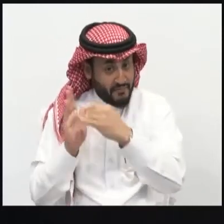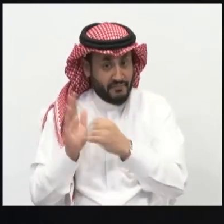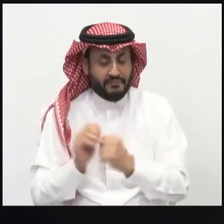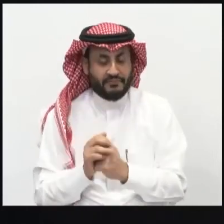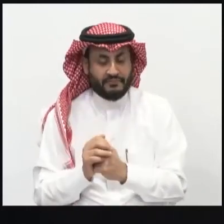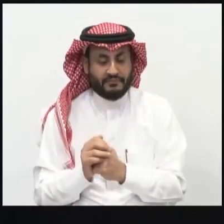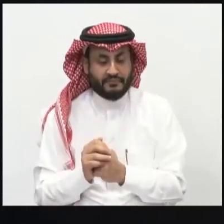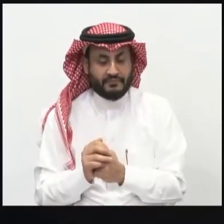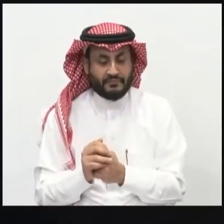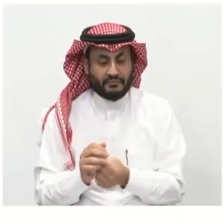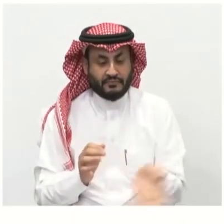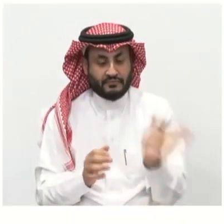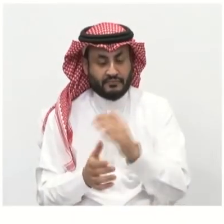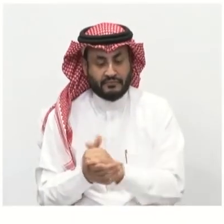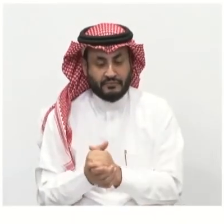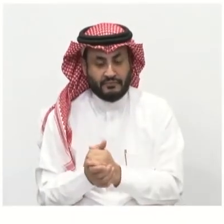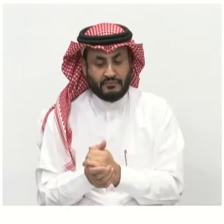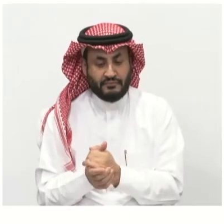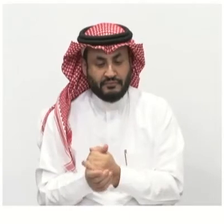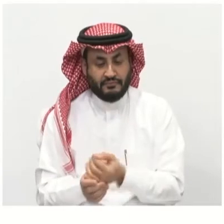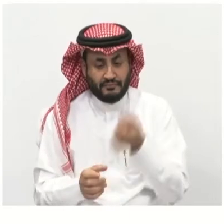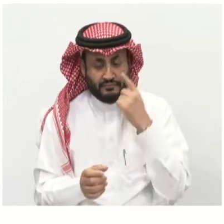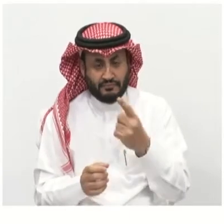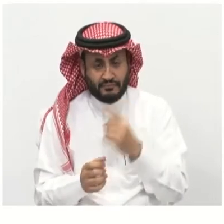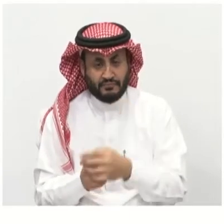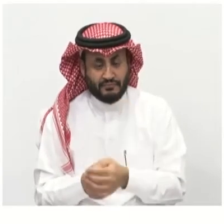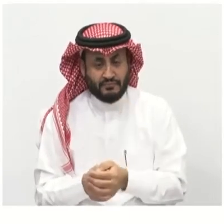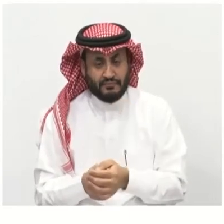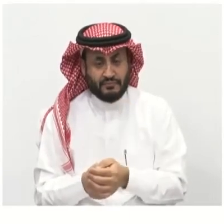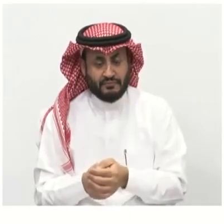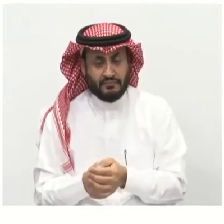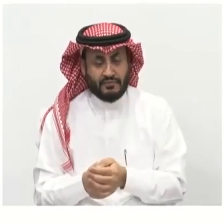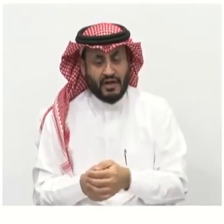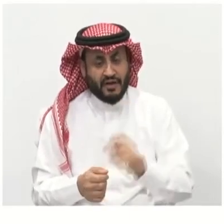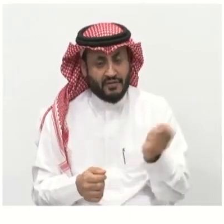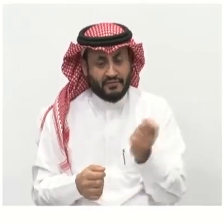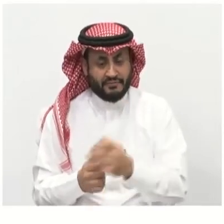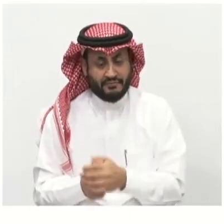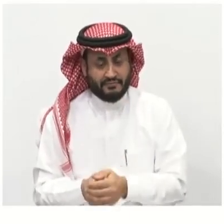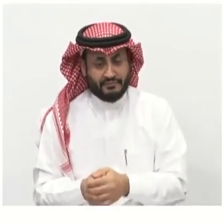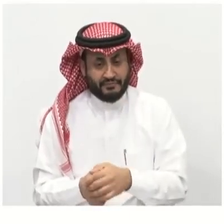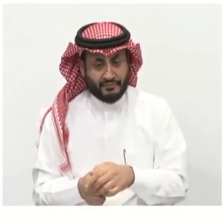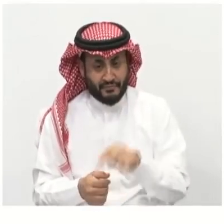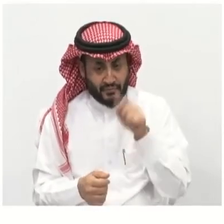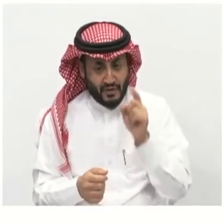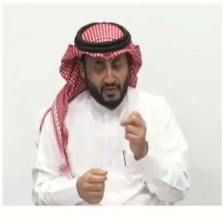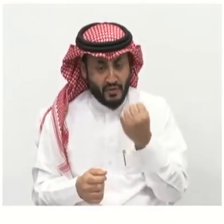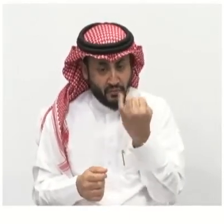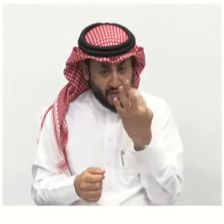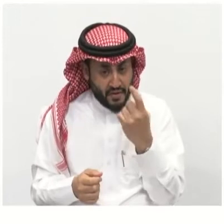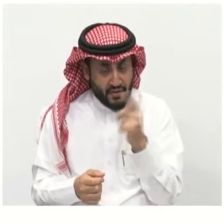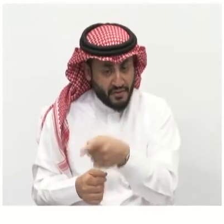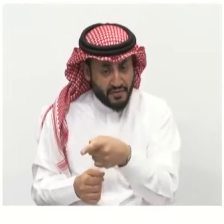Excellent. Okay, now let's continue. This time we're going to write and use the words these and